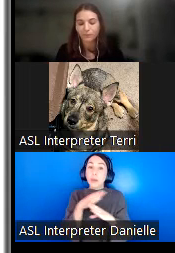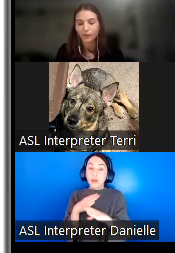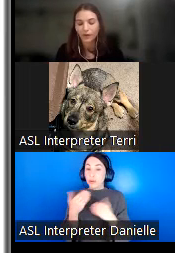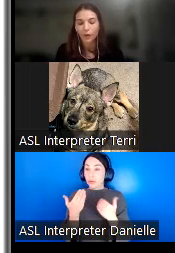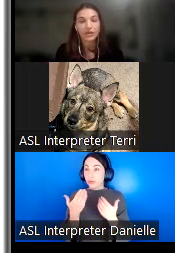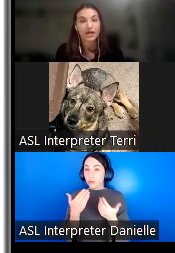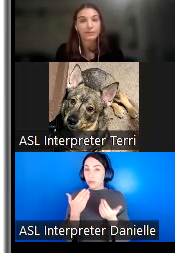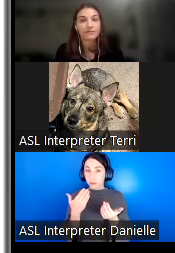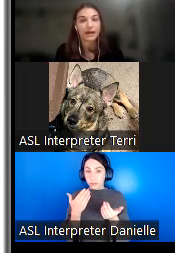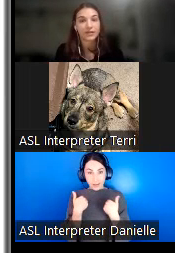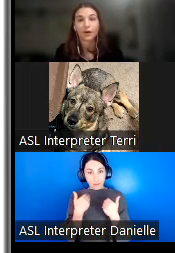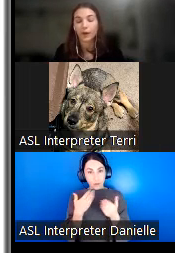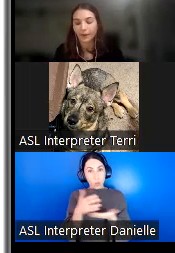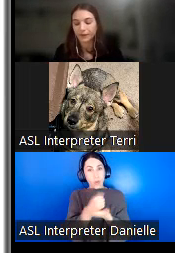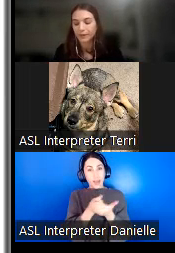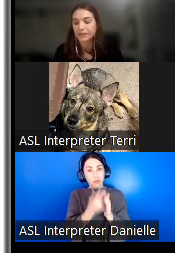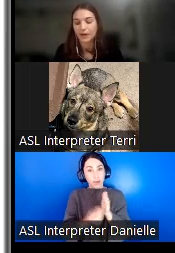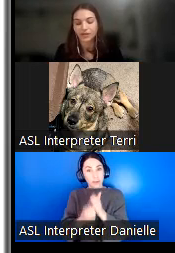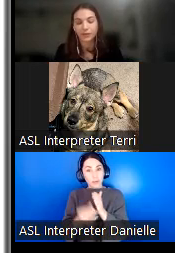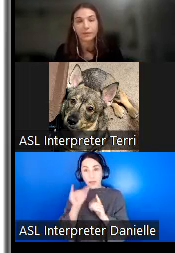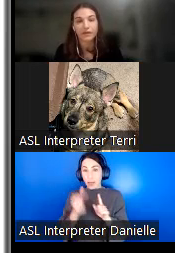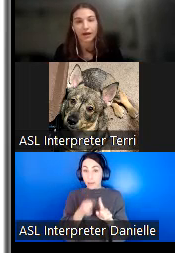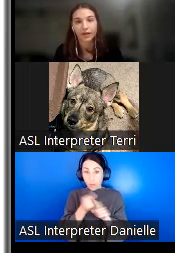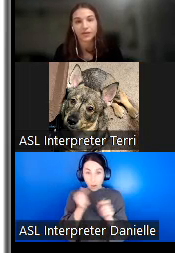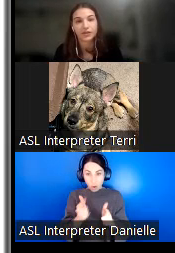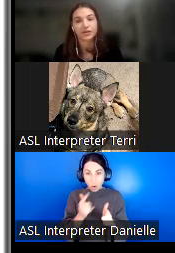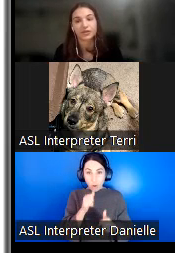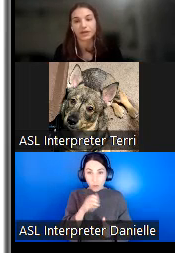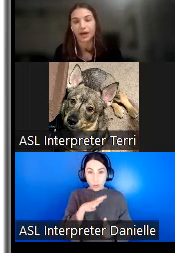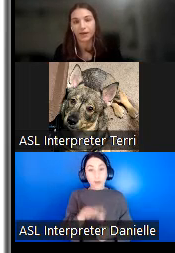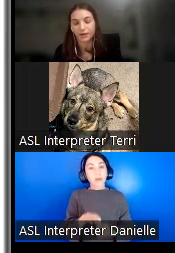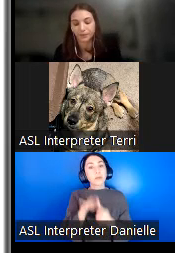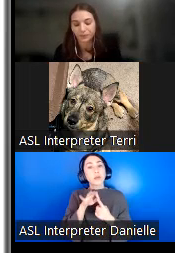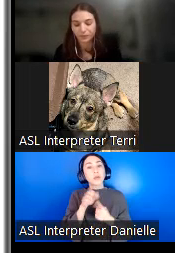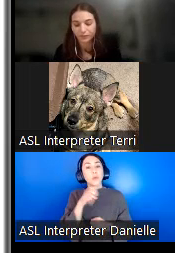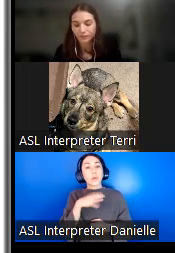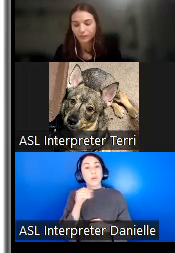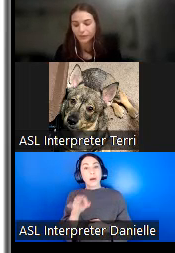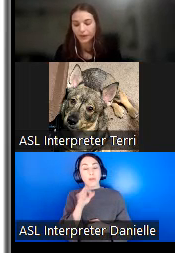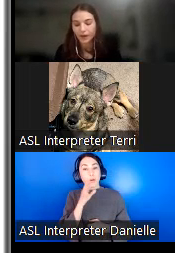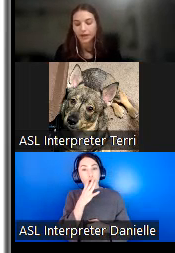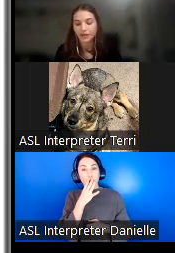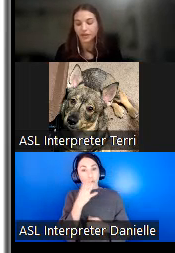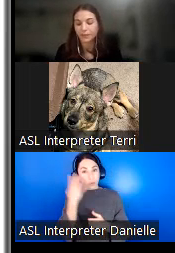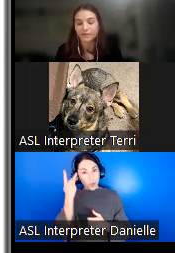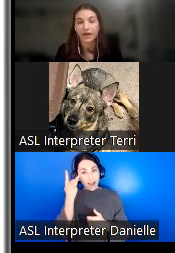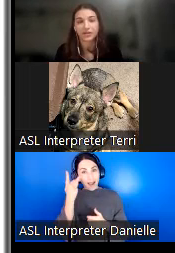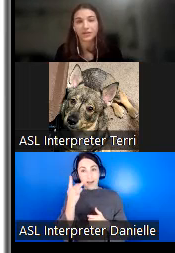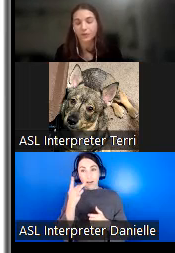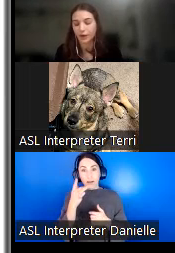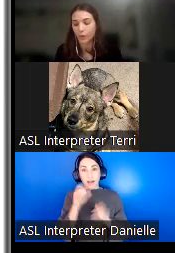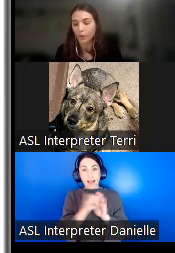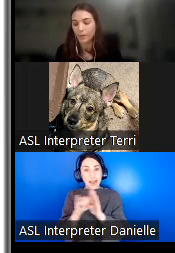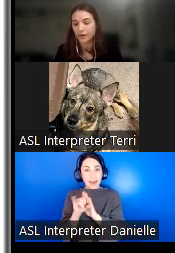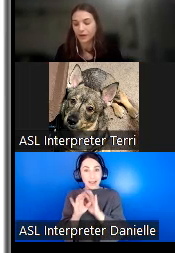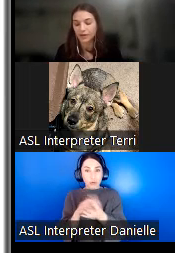gaps. Wage gaps affect all women, but especially women of color due to intersectionality. Additionally,